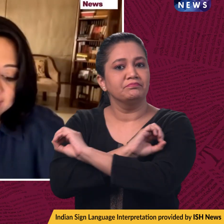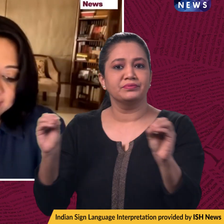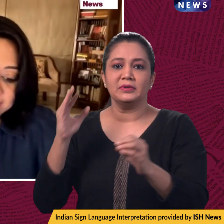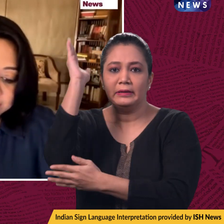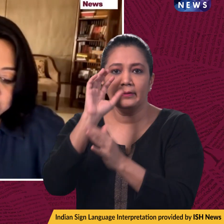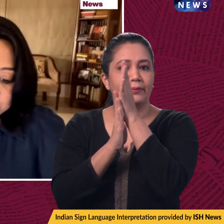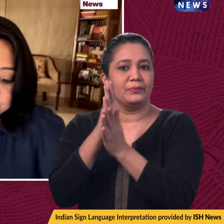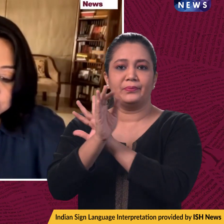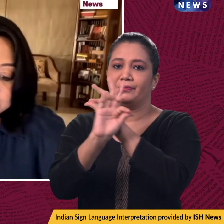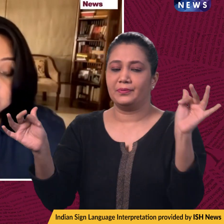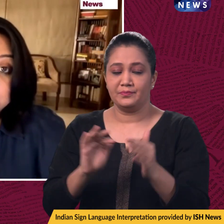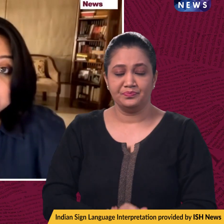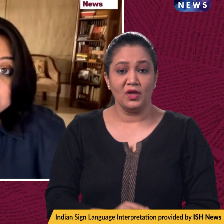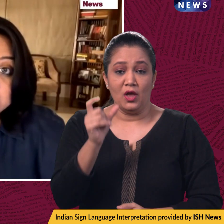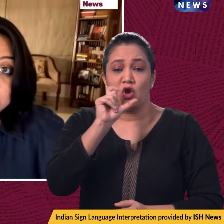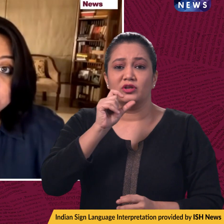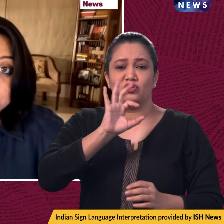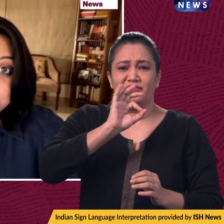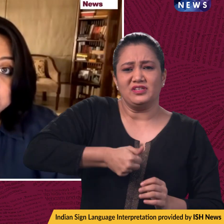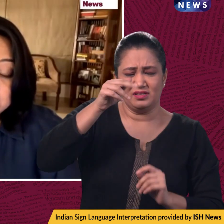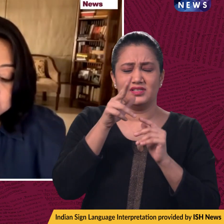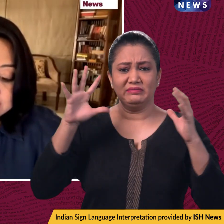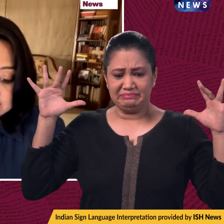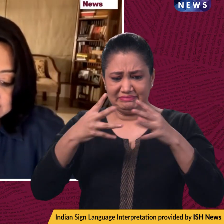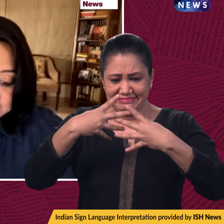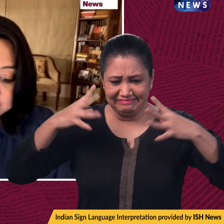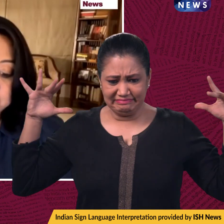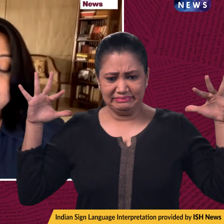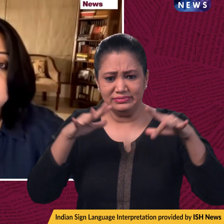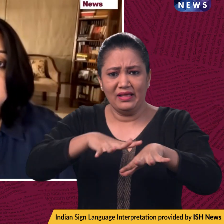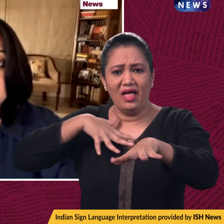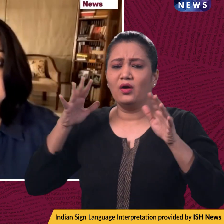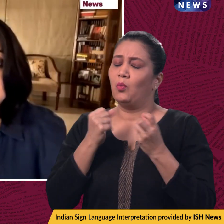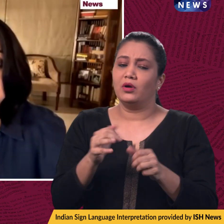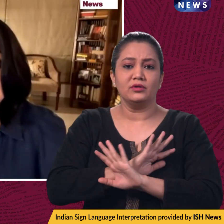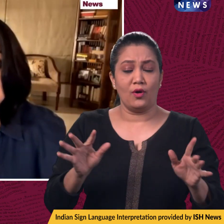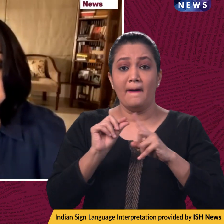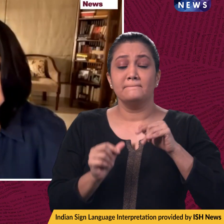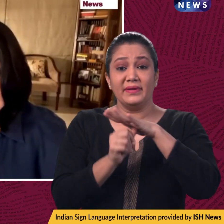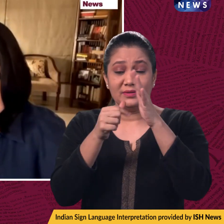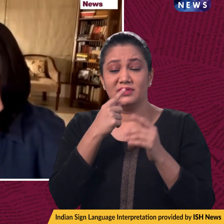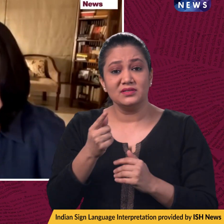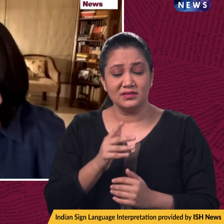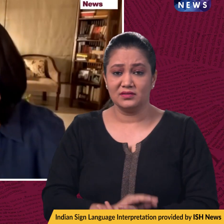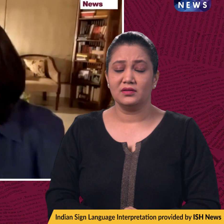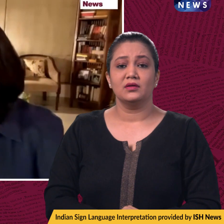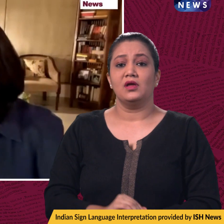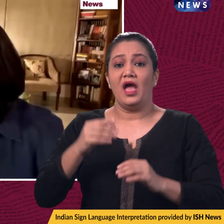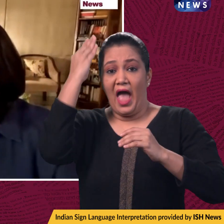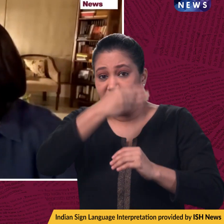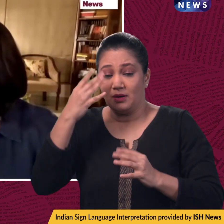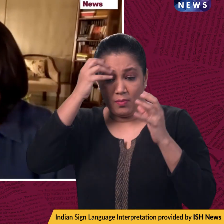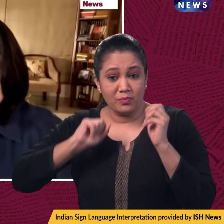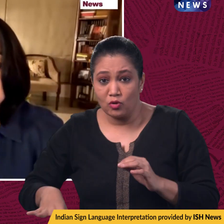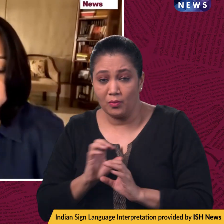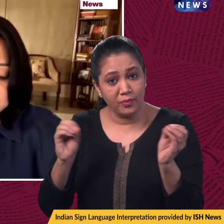lessons. Now, the college officials said this was done in order to avoid crowding at the gate, but the principal said that unless the students take off the